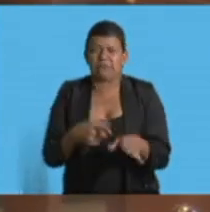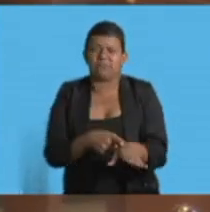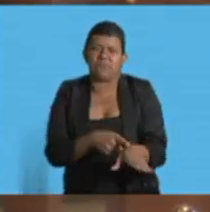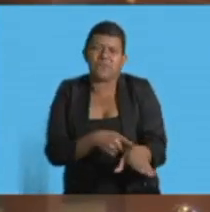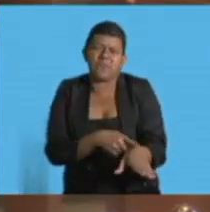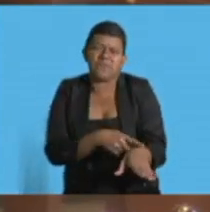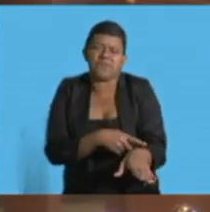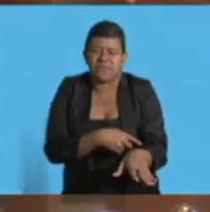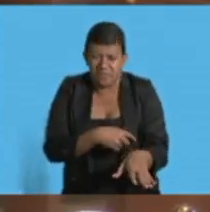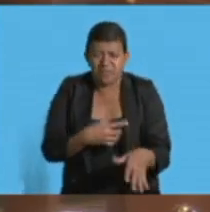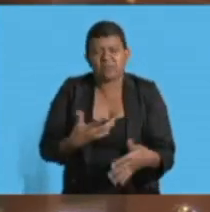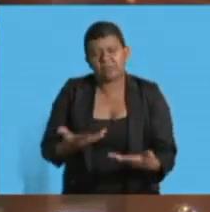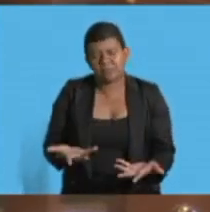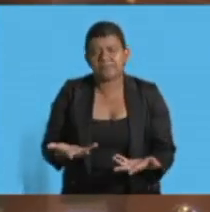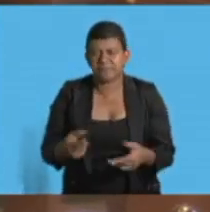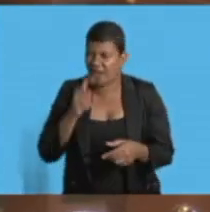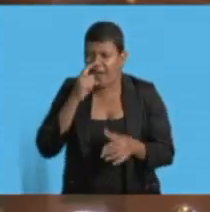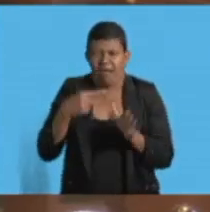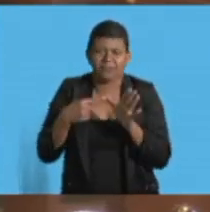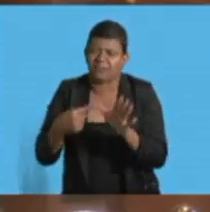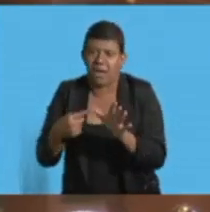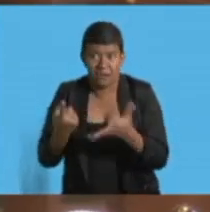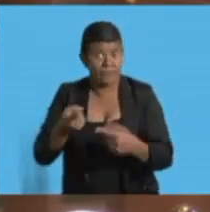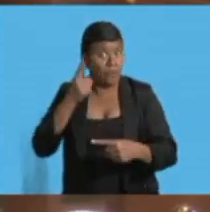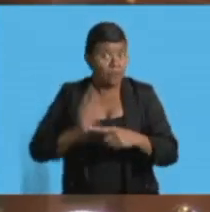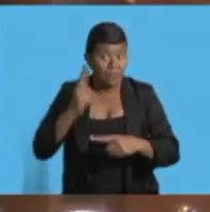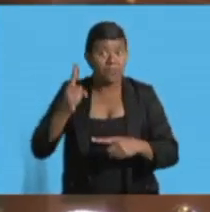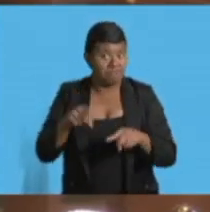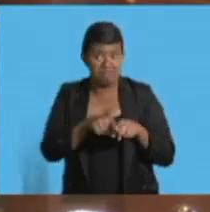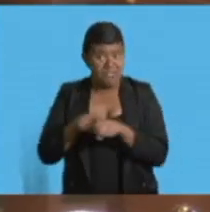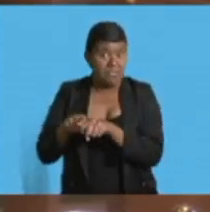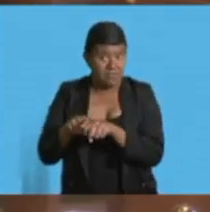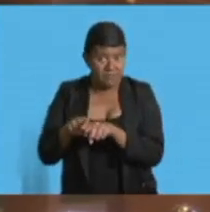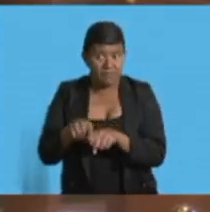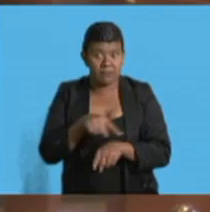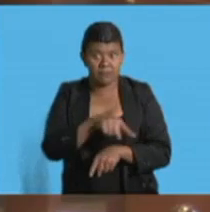okay? The quick response literally means no,